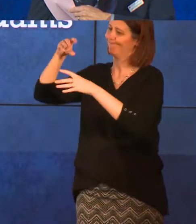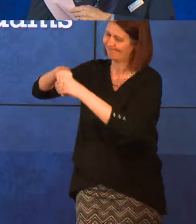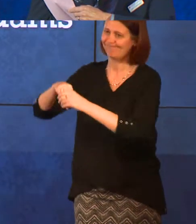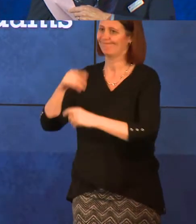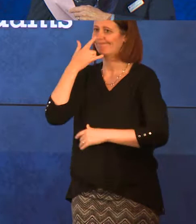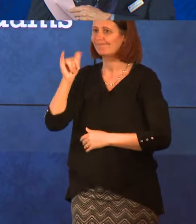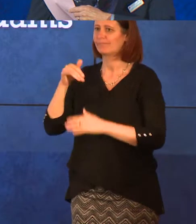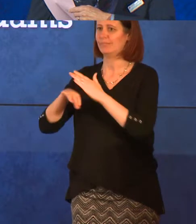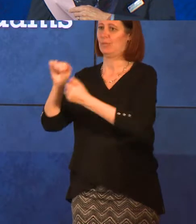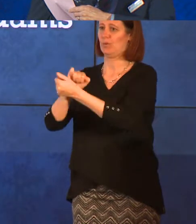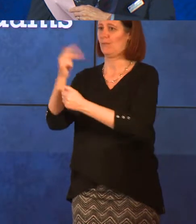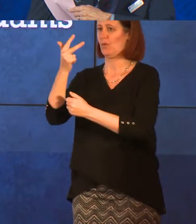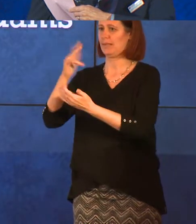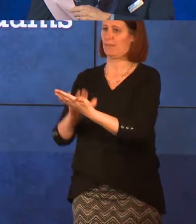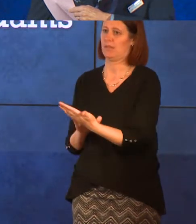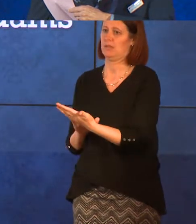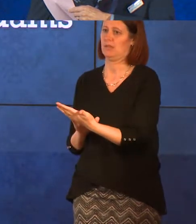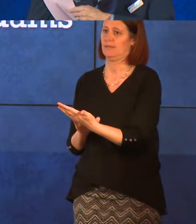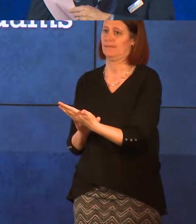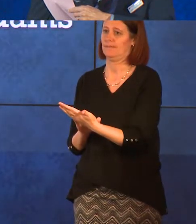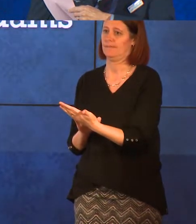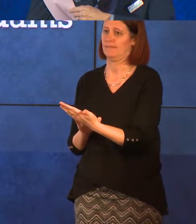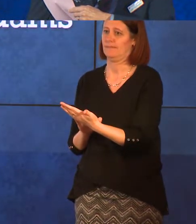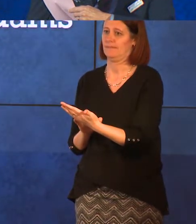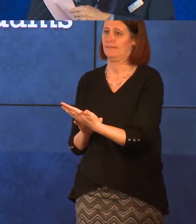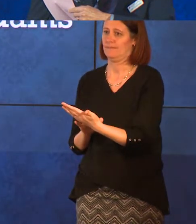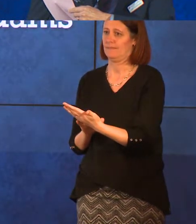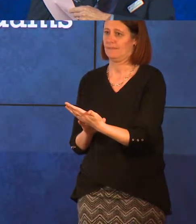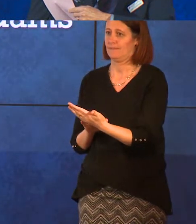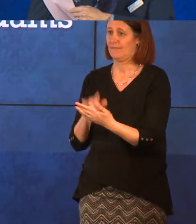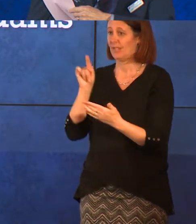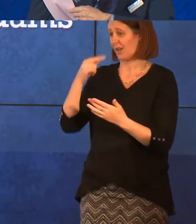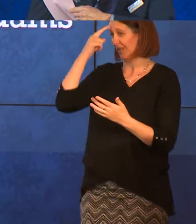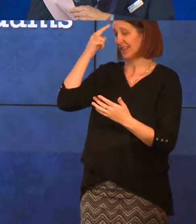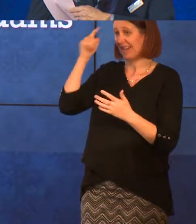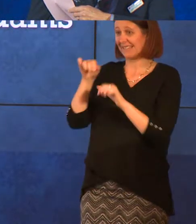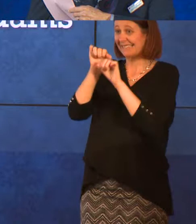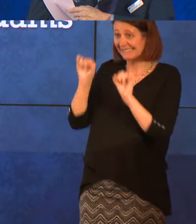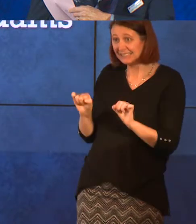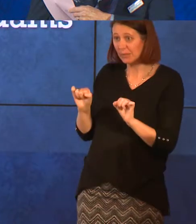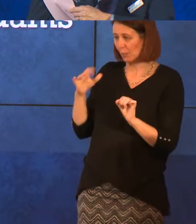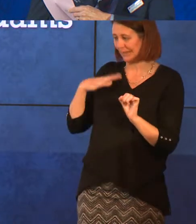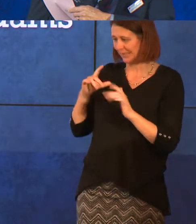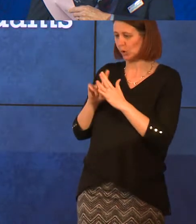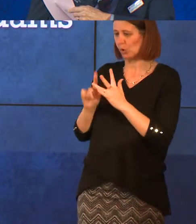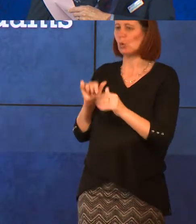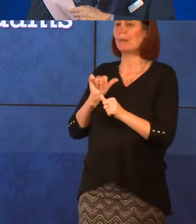for that 18-month period. So I think as a system, we do need to be doing better